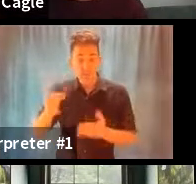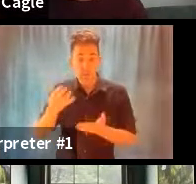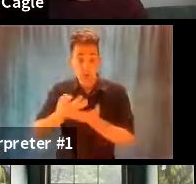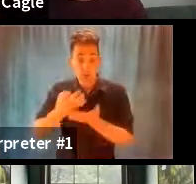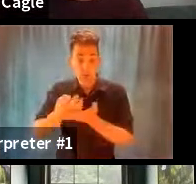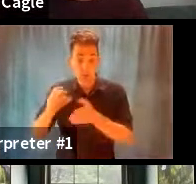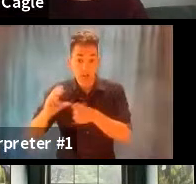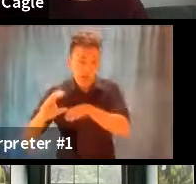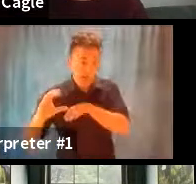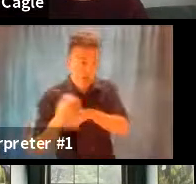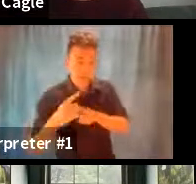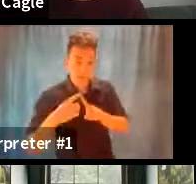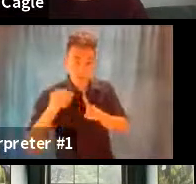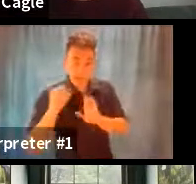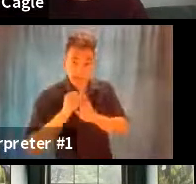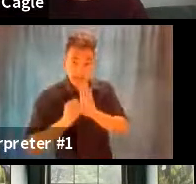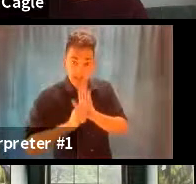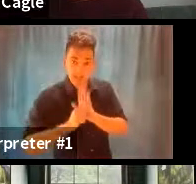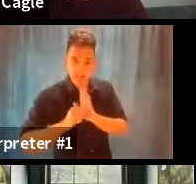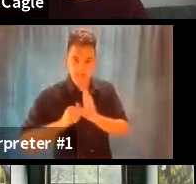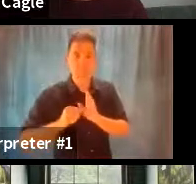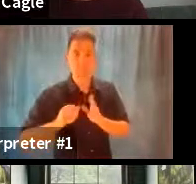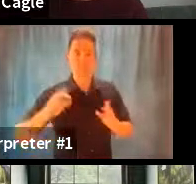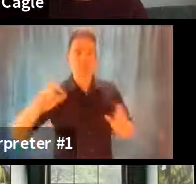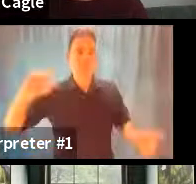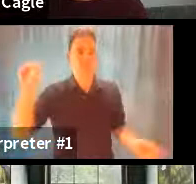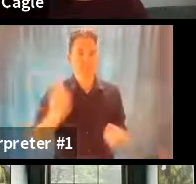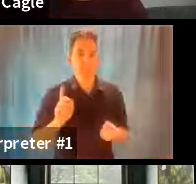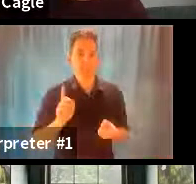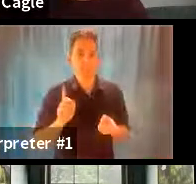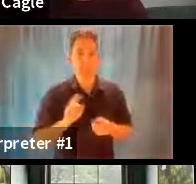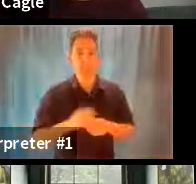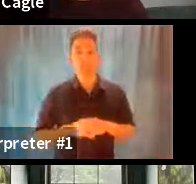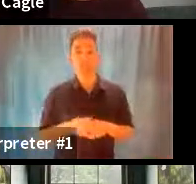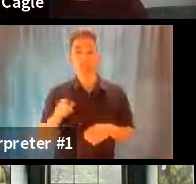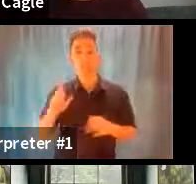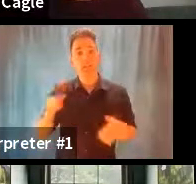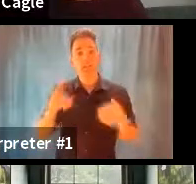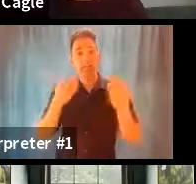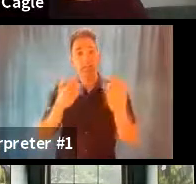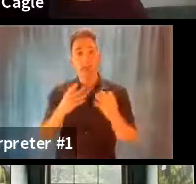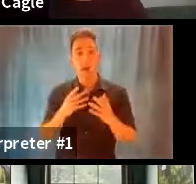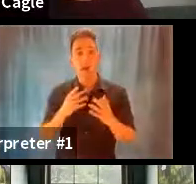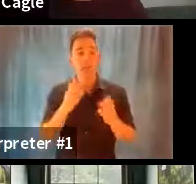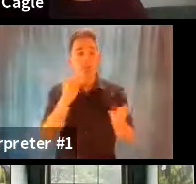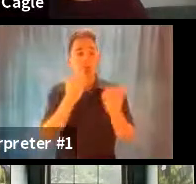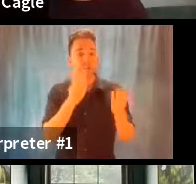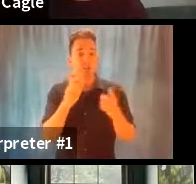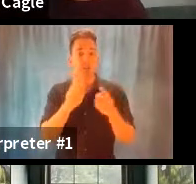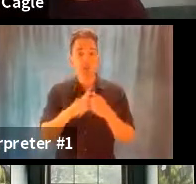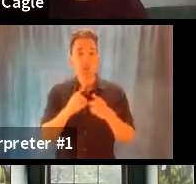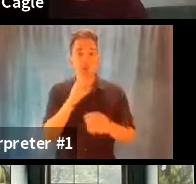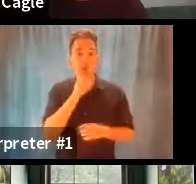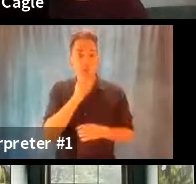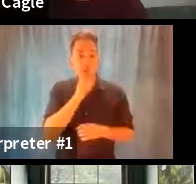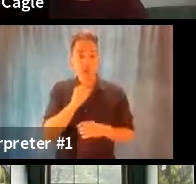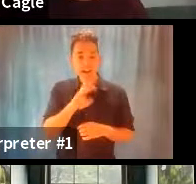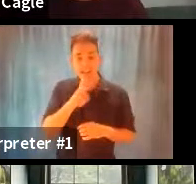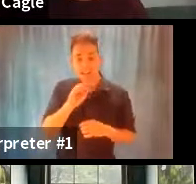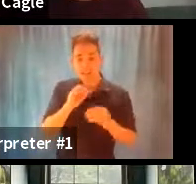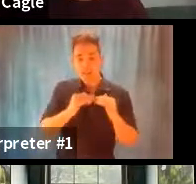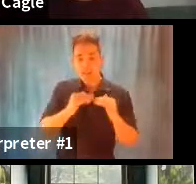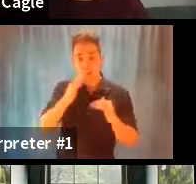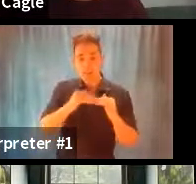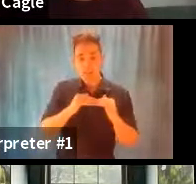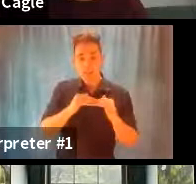They provide services to older adults, 60 and older, and the disabled. And